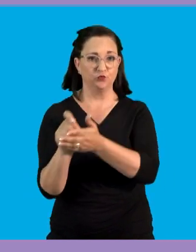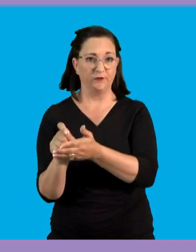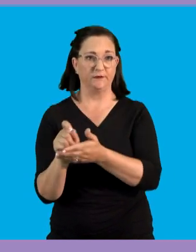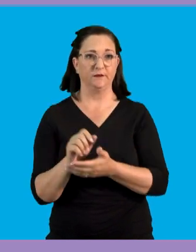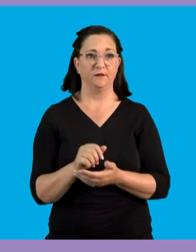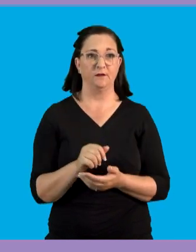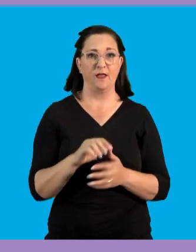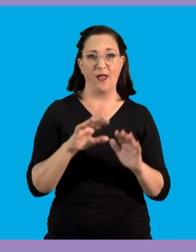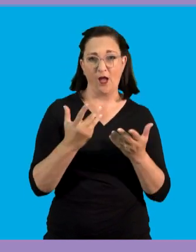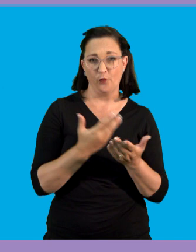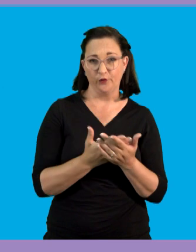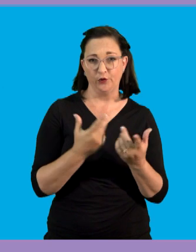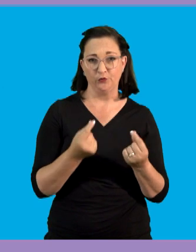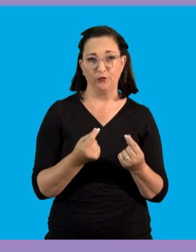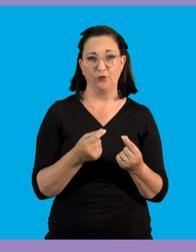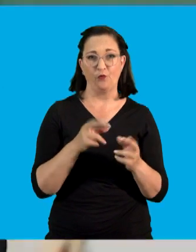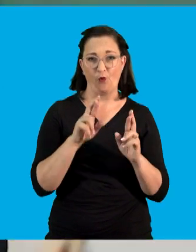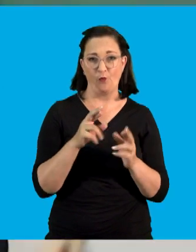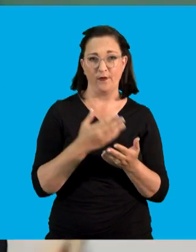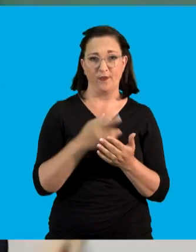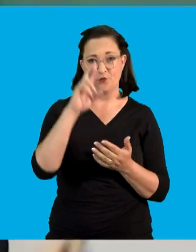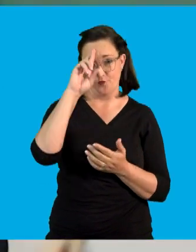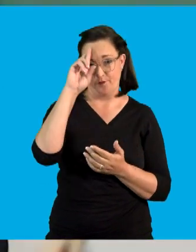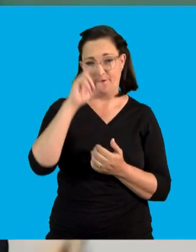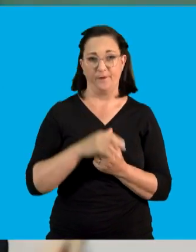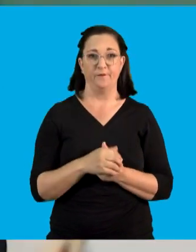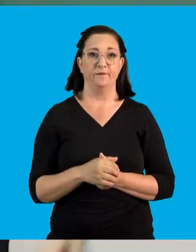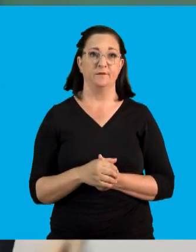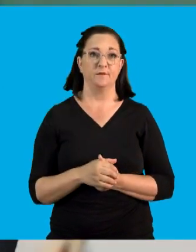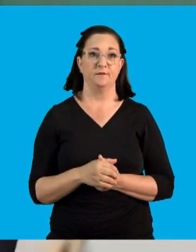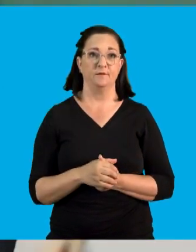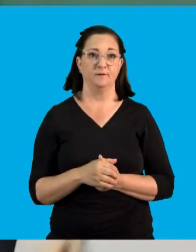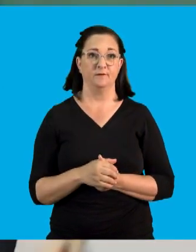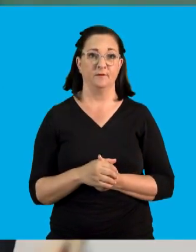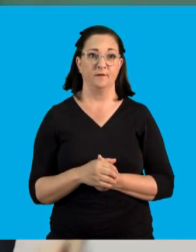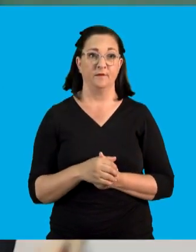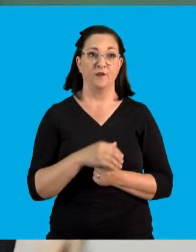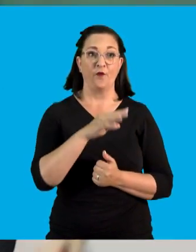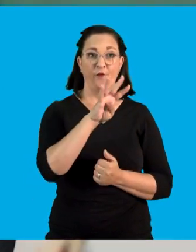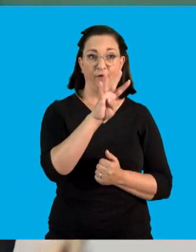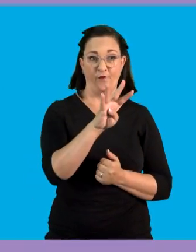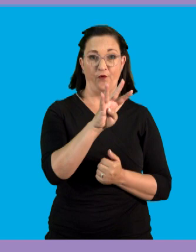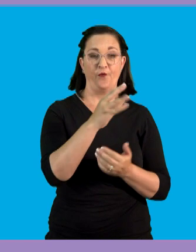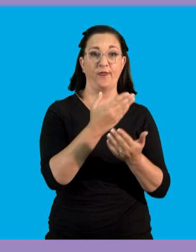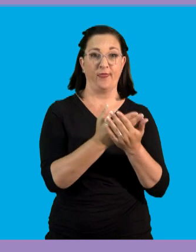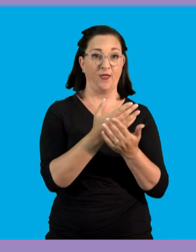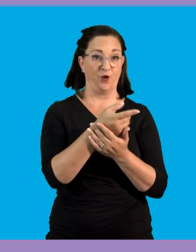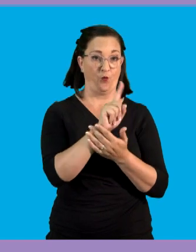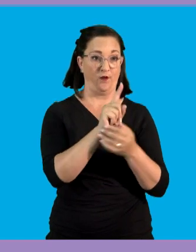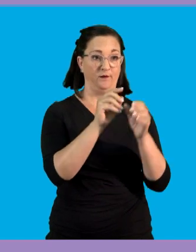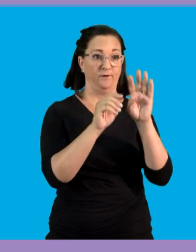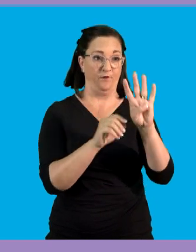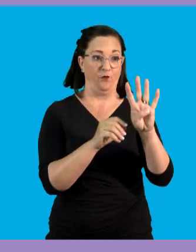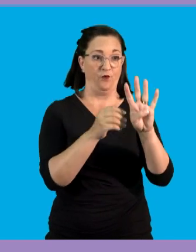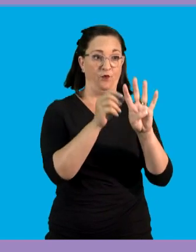prime factors. I hope you can remember how to do that. That is just breaking down these 2 numbers. So we know that 4 can be broken